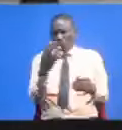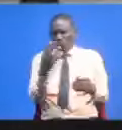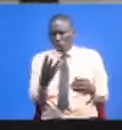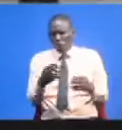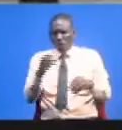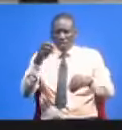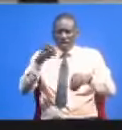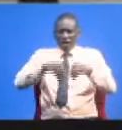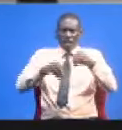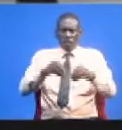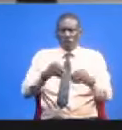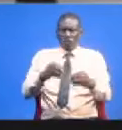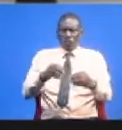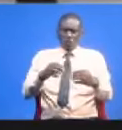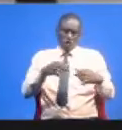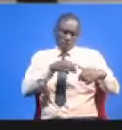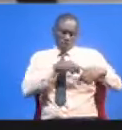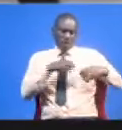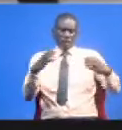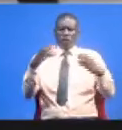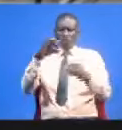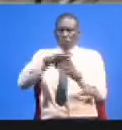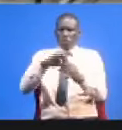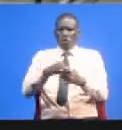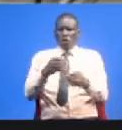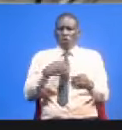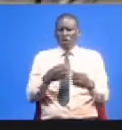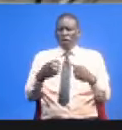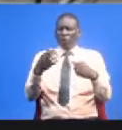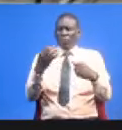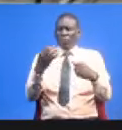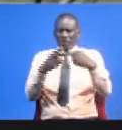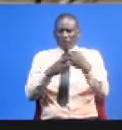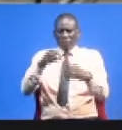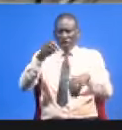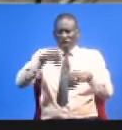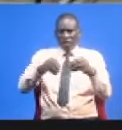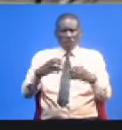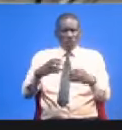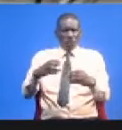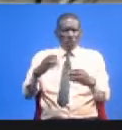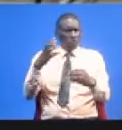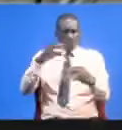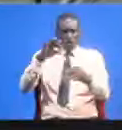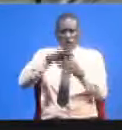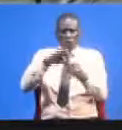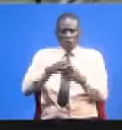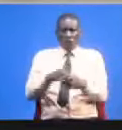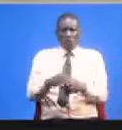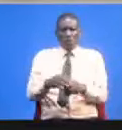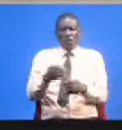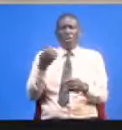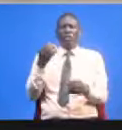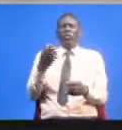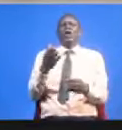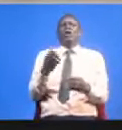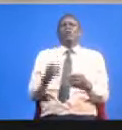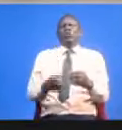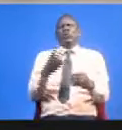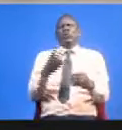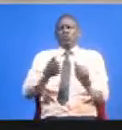and 224 electoral college votes, there are still 37 electoral college votes up for grabs amongst the